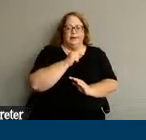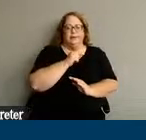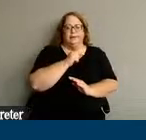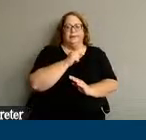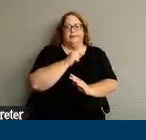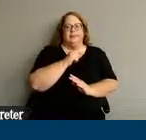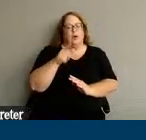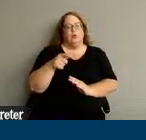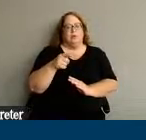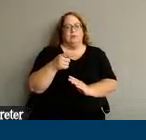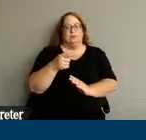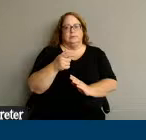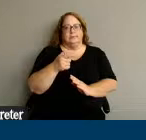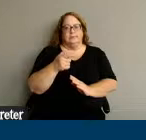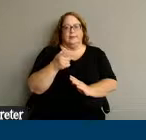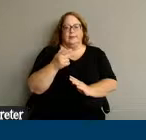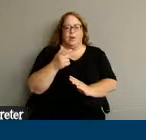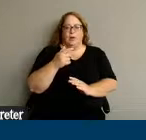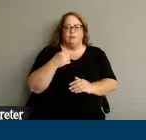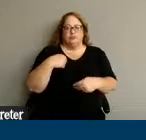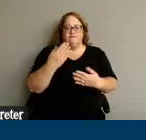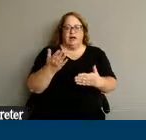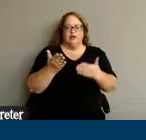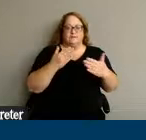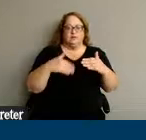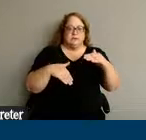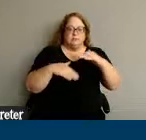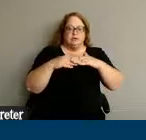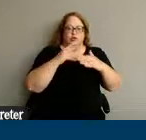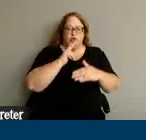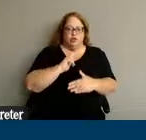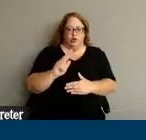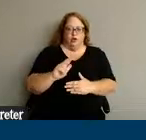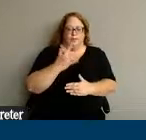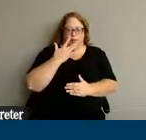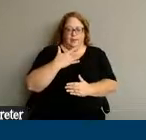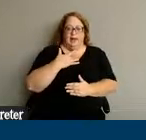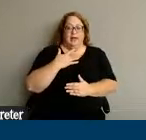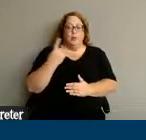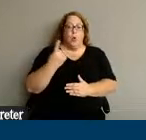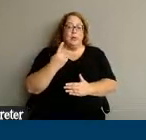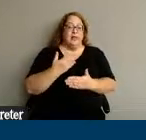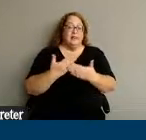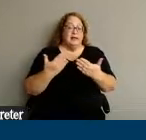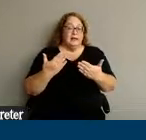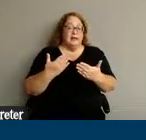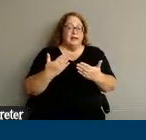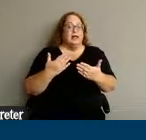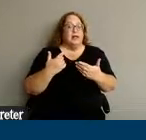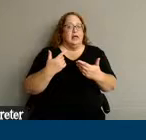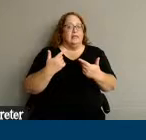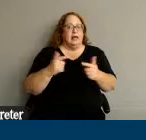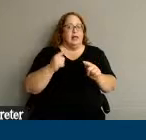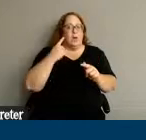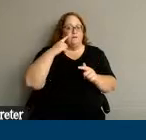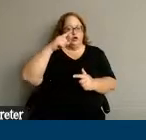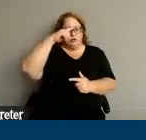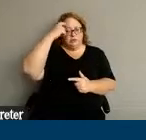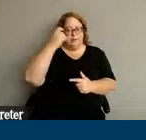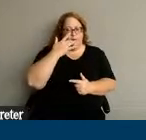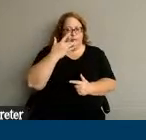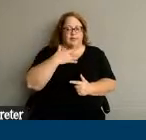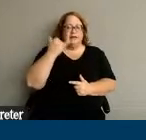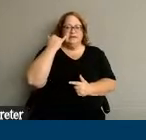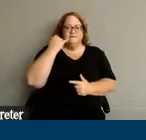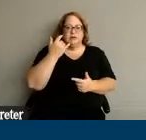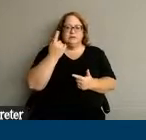providing services from birth up until their third birthday. The only caveat that they have is that they do allow for summer birthdays. So if someone